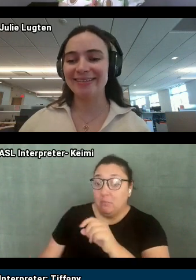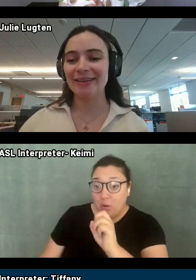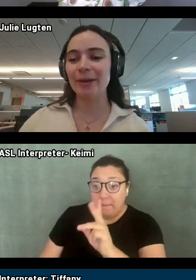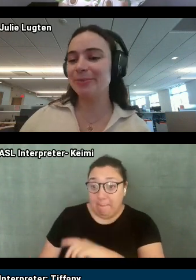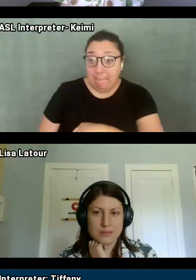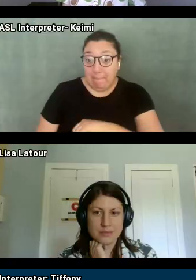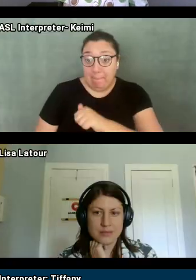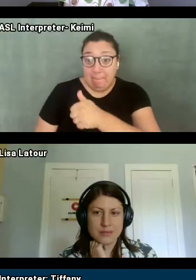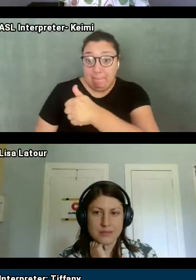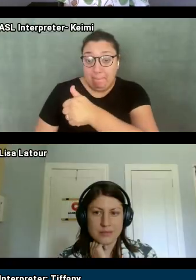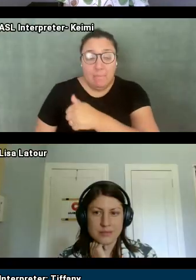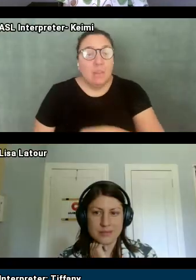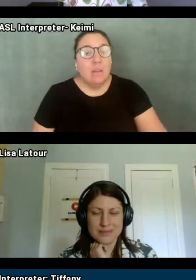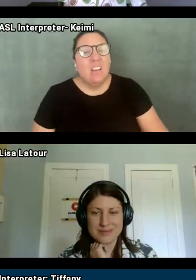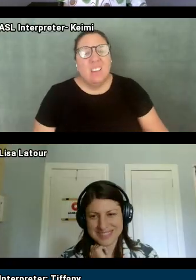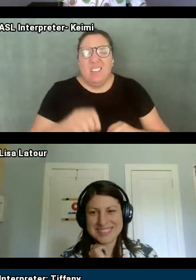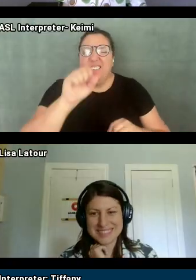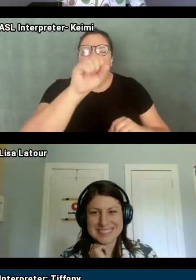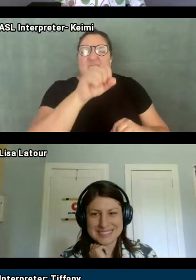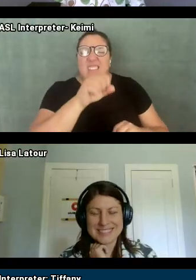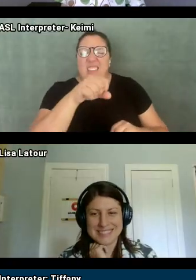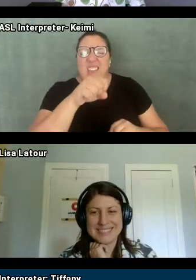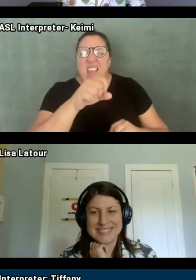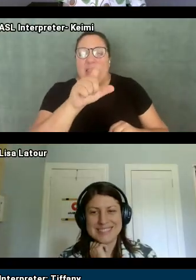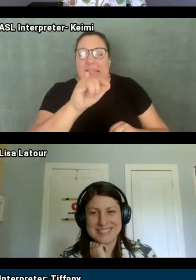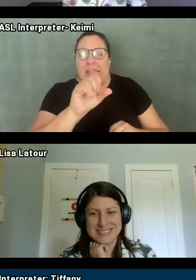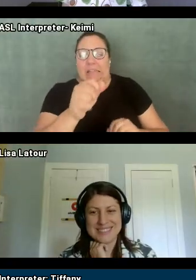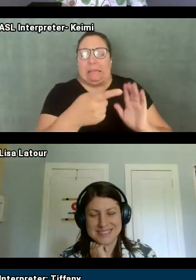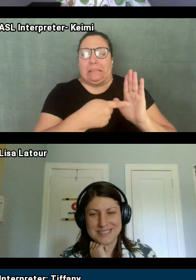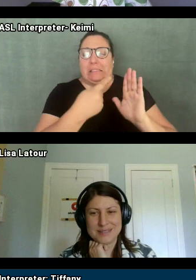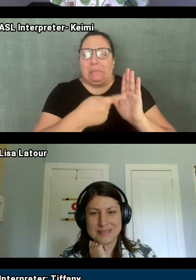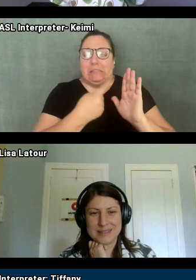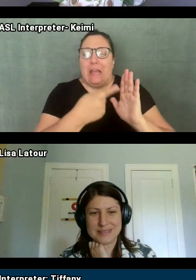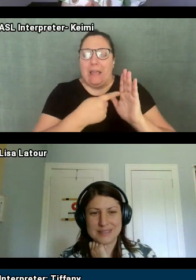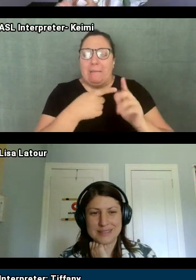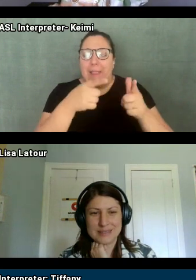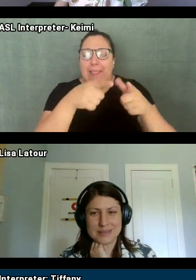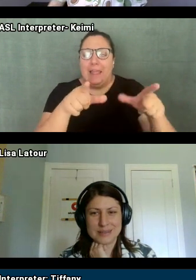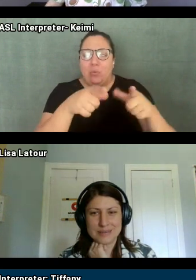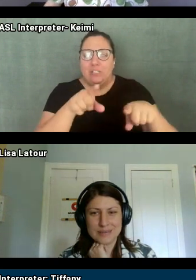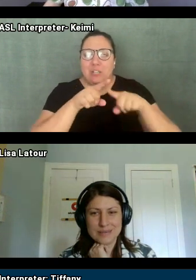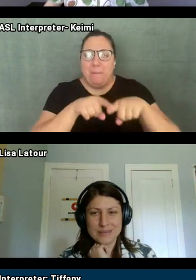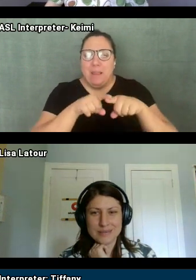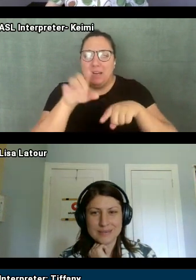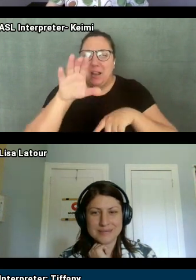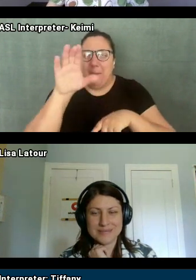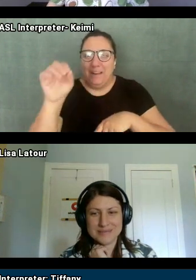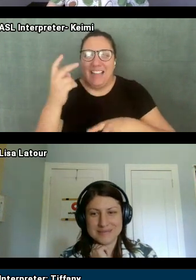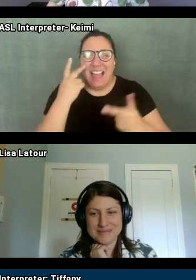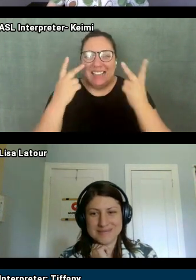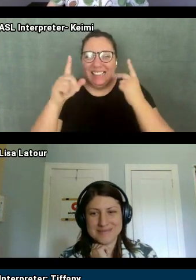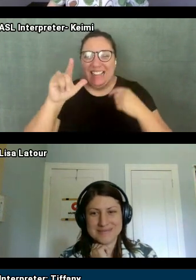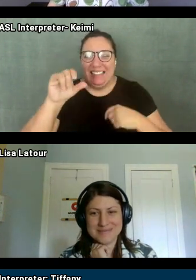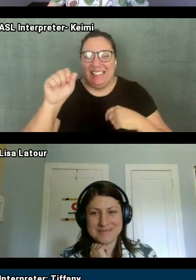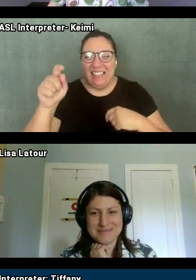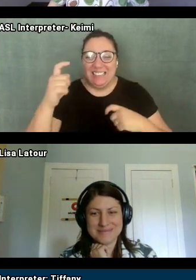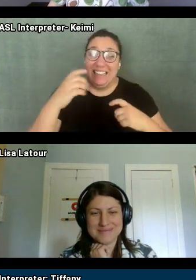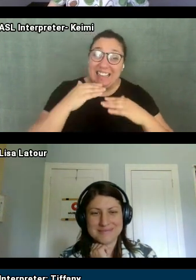Yeah, sometimes the lingo can vary on a company to company basis here. I see Lisa smiling and nodding her head at